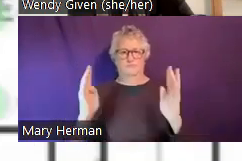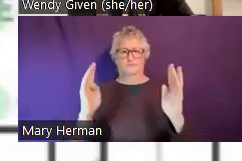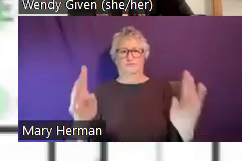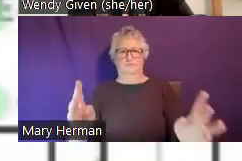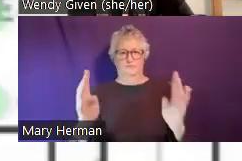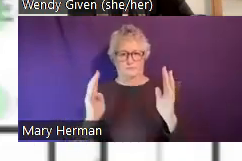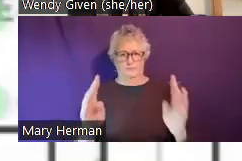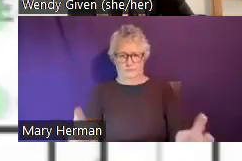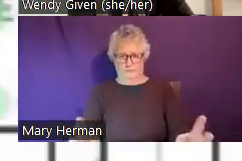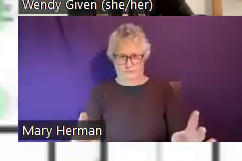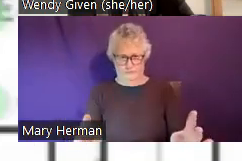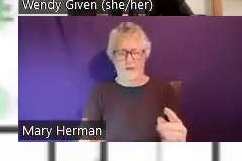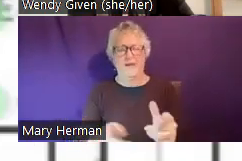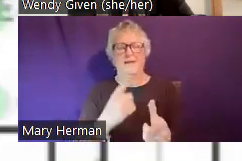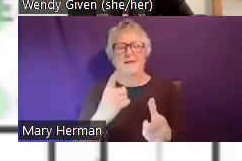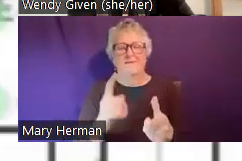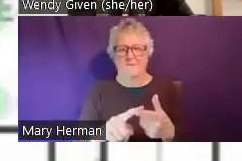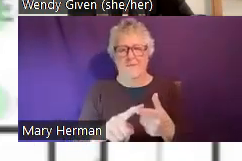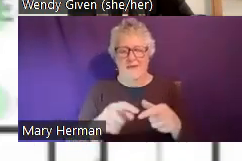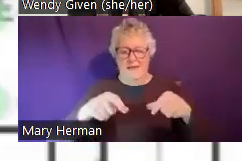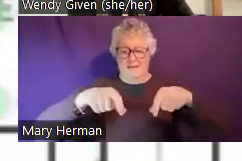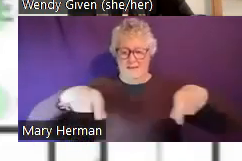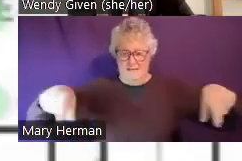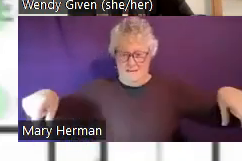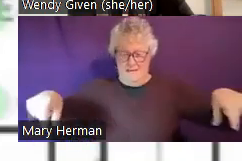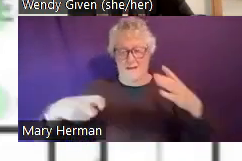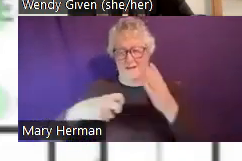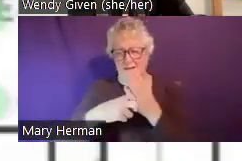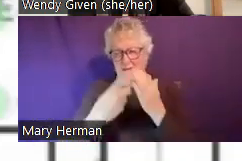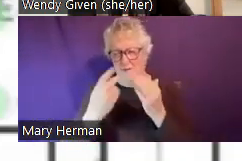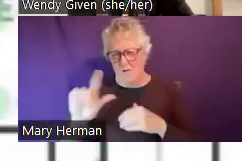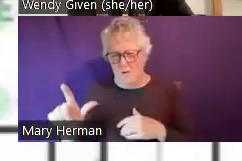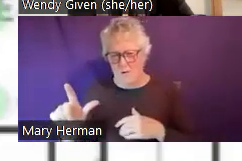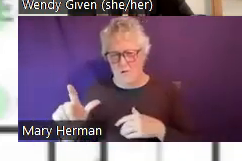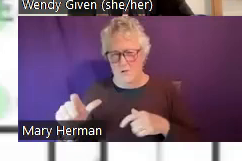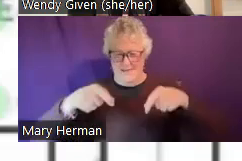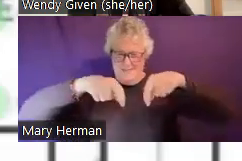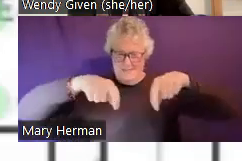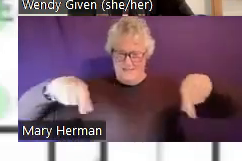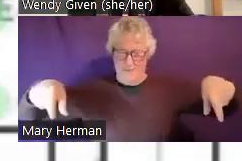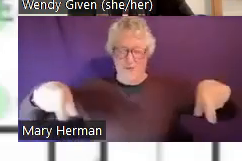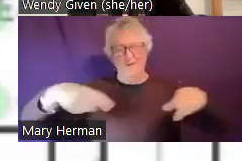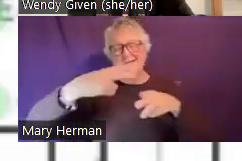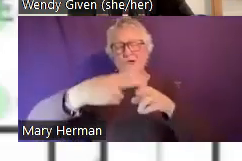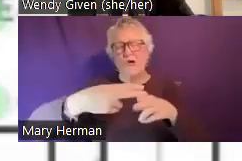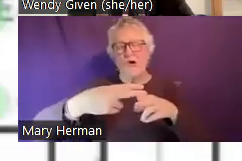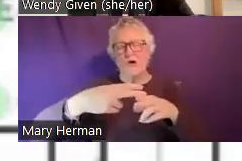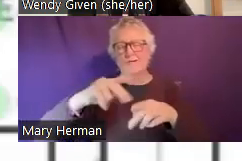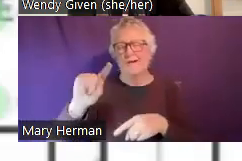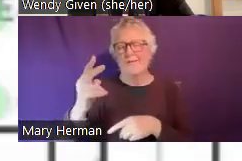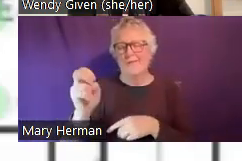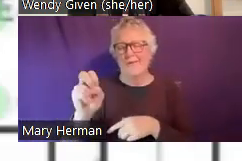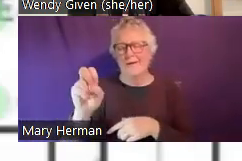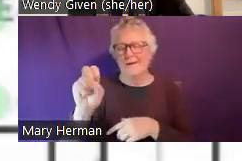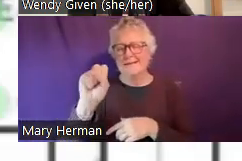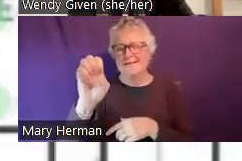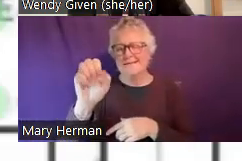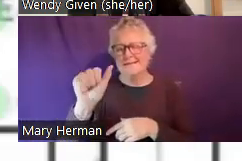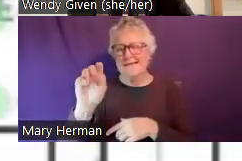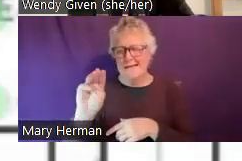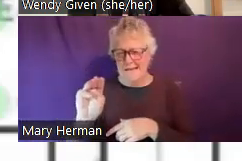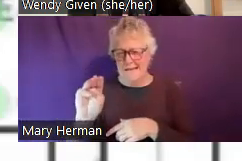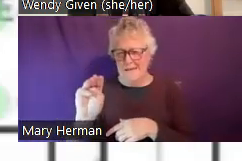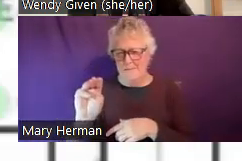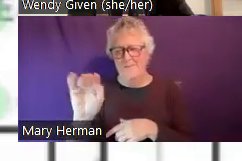hall. This is referred to as the seam. And this is the kind of like space between the ticket hall and then